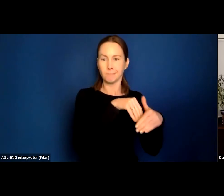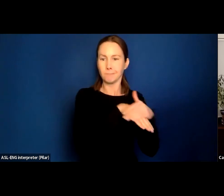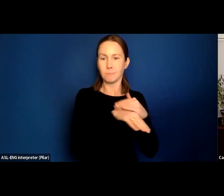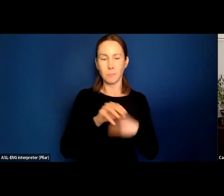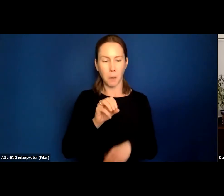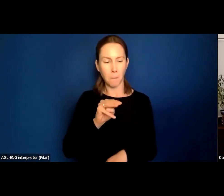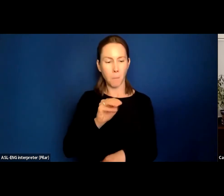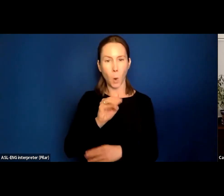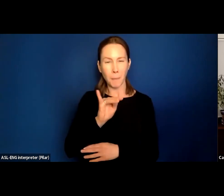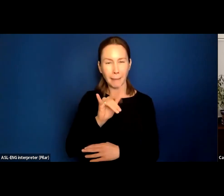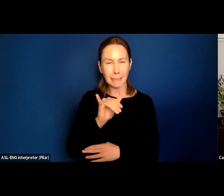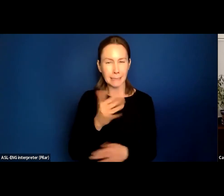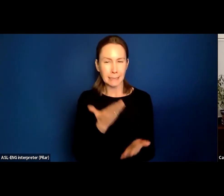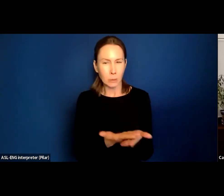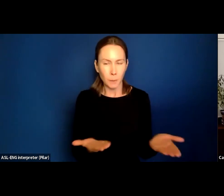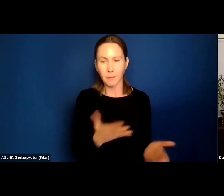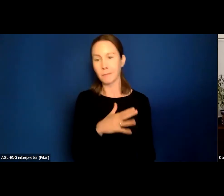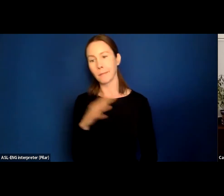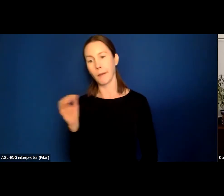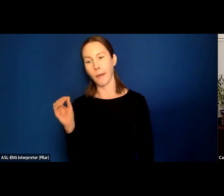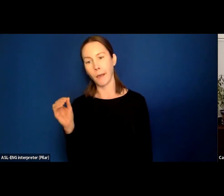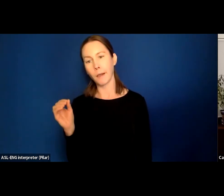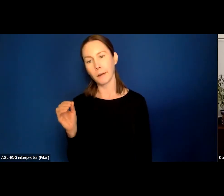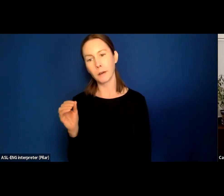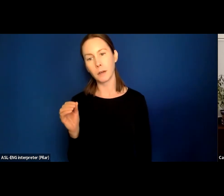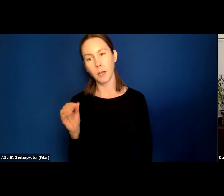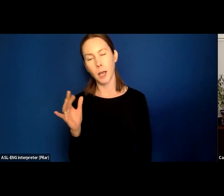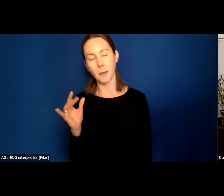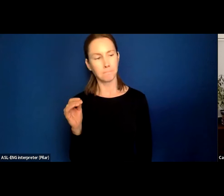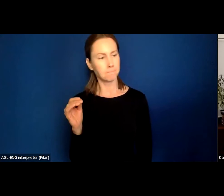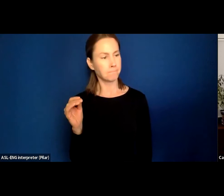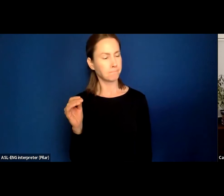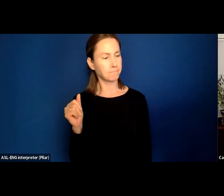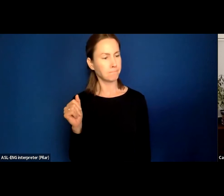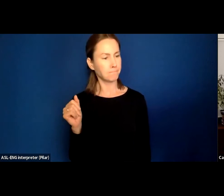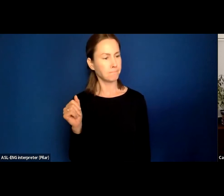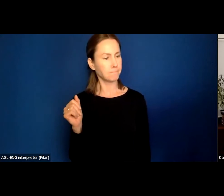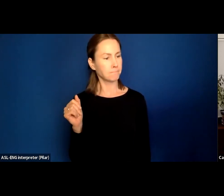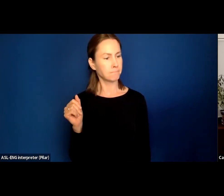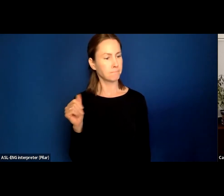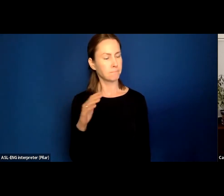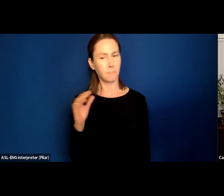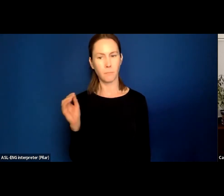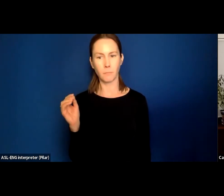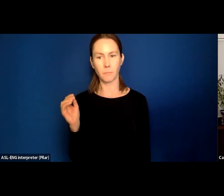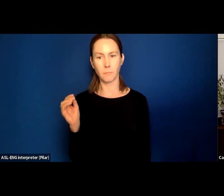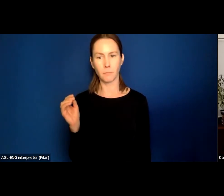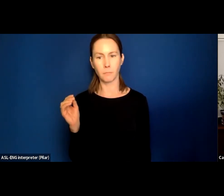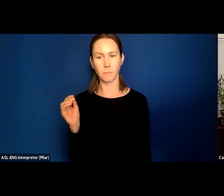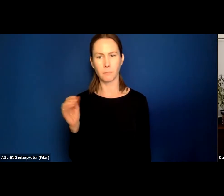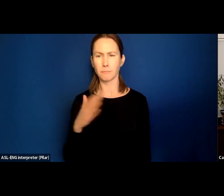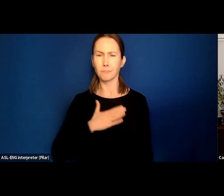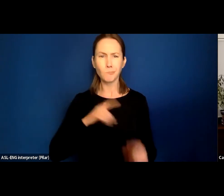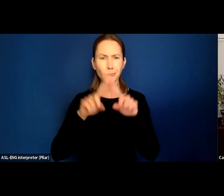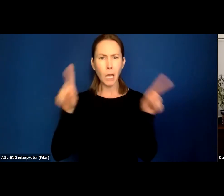medical equipment. And sorry, my screen just went blank.